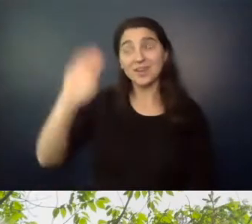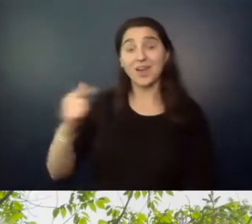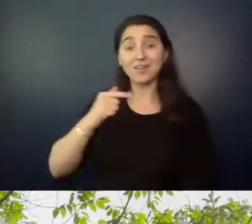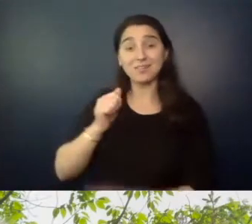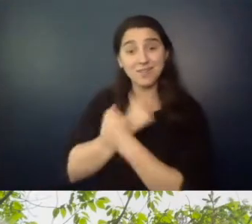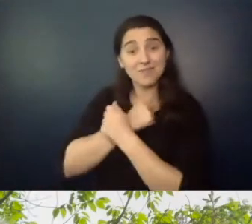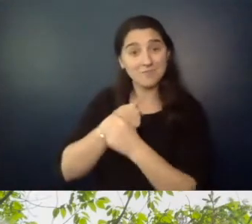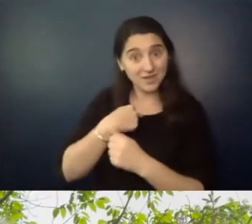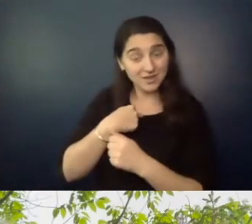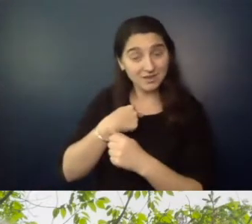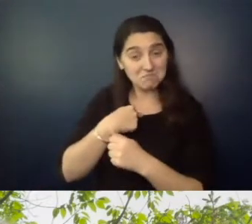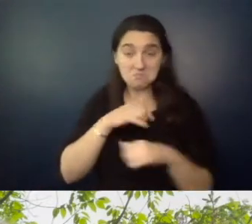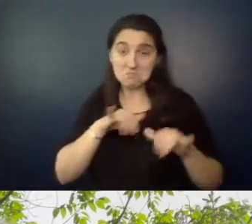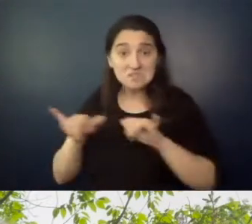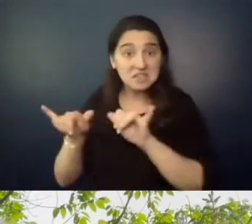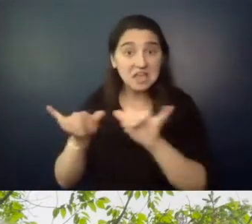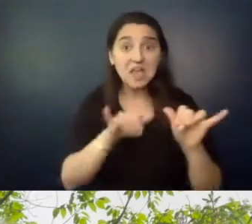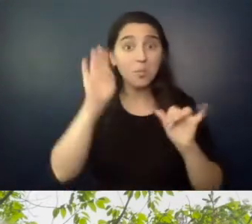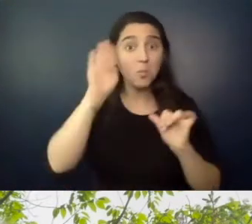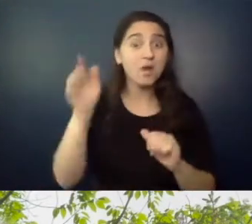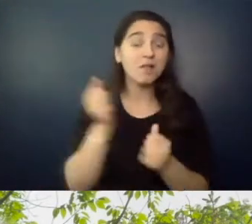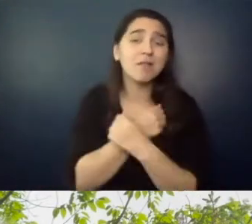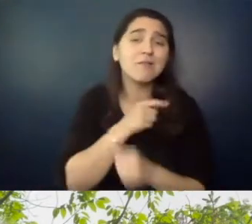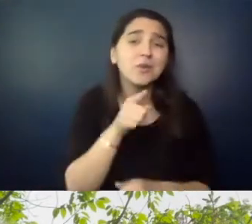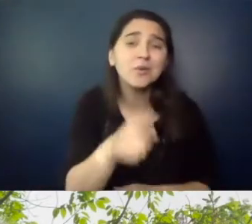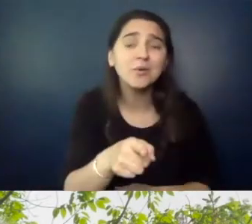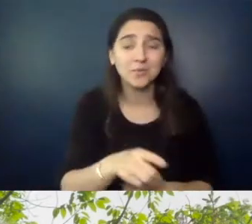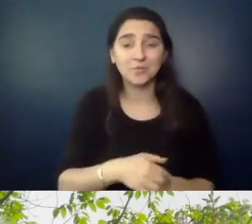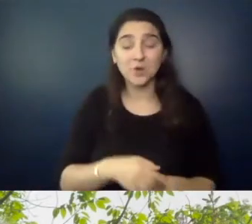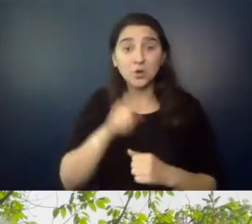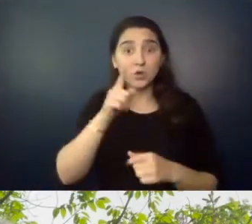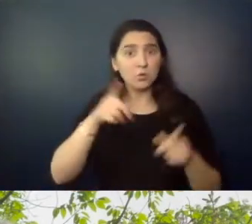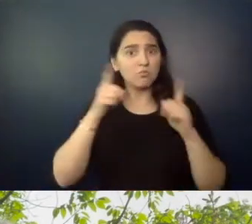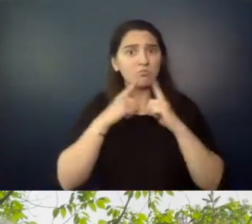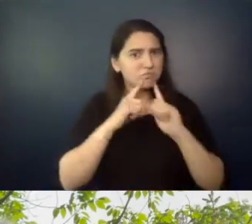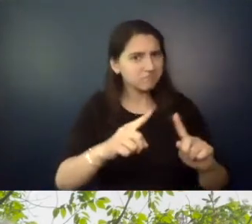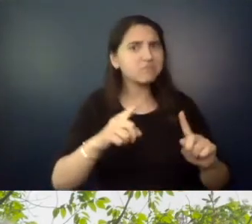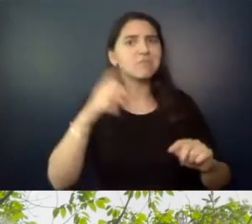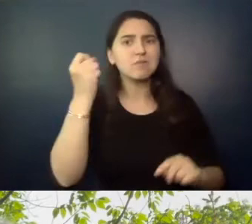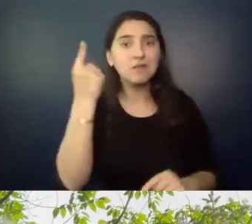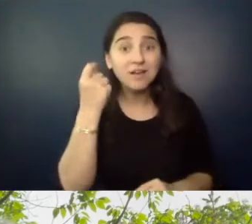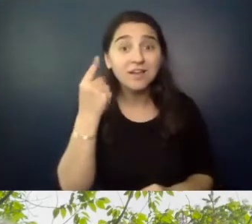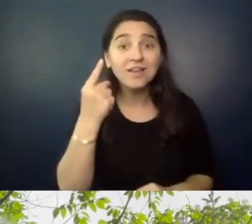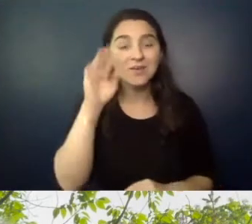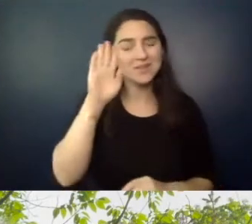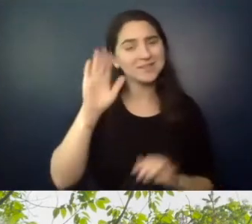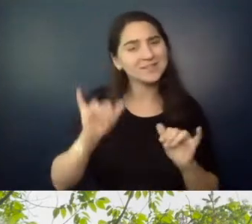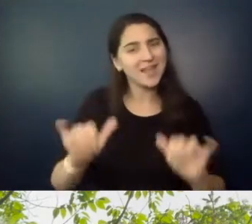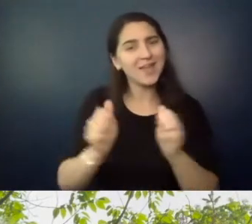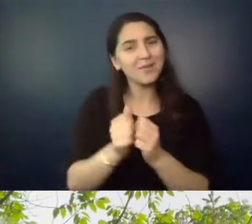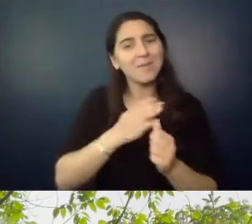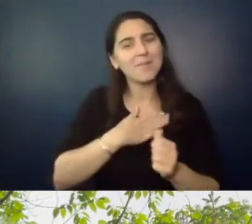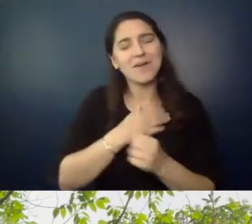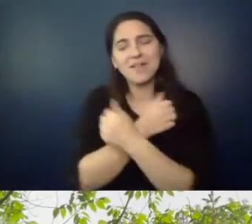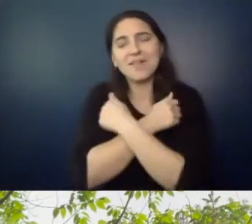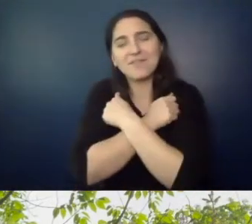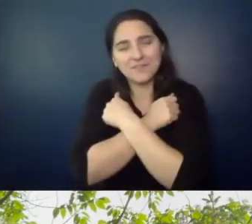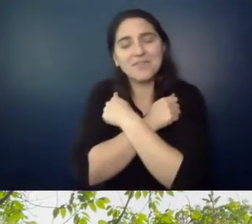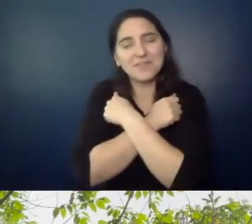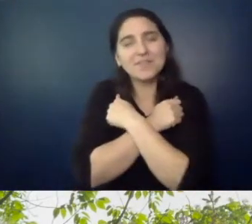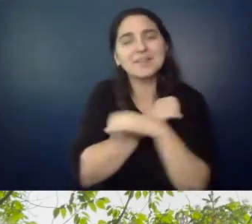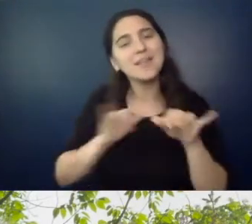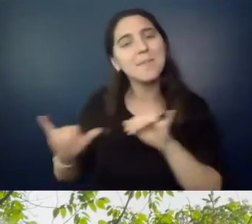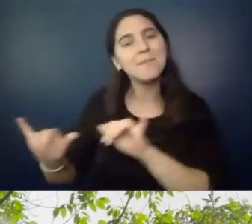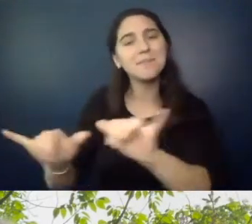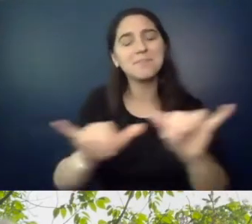As the Father has loved me, so have I loved you. Now remain in my love. If you obey my commands, you will remain in my